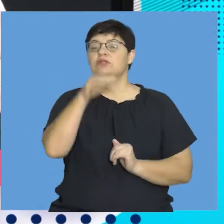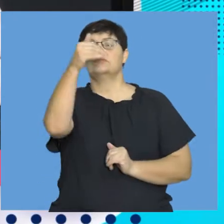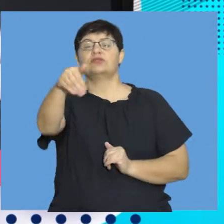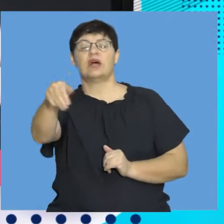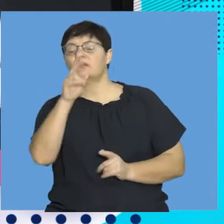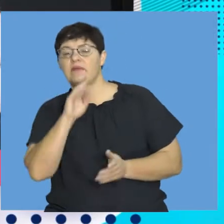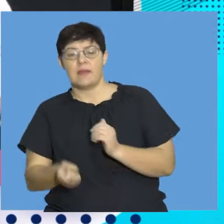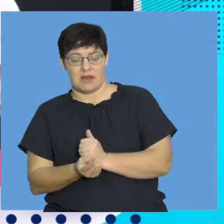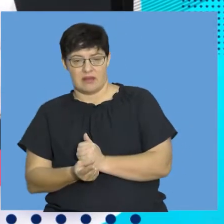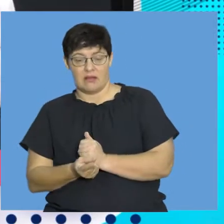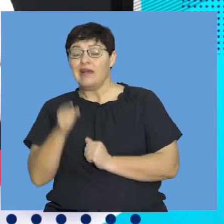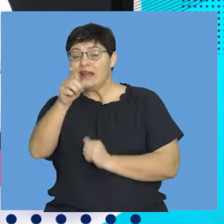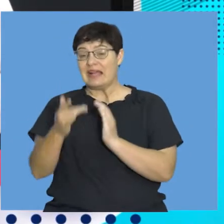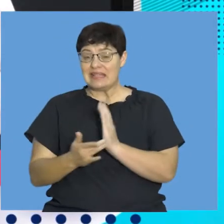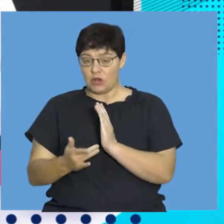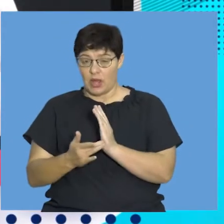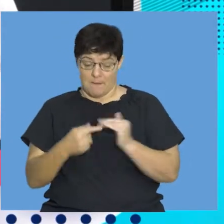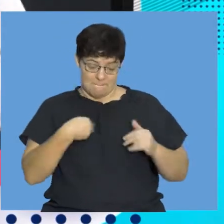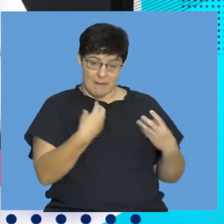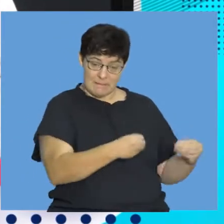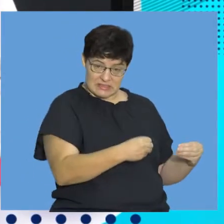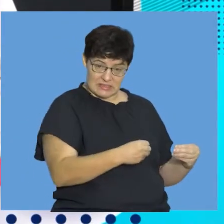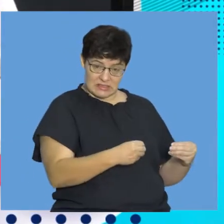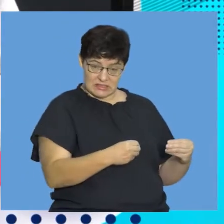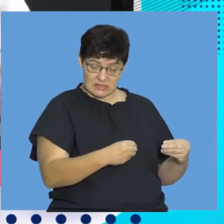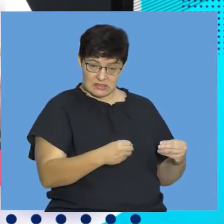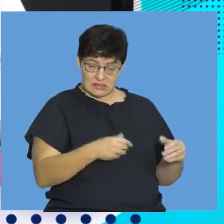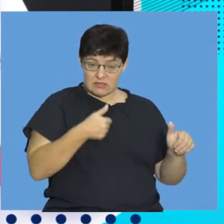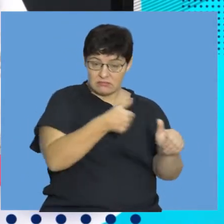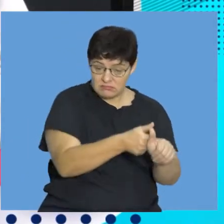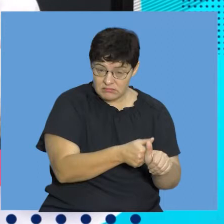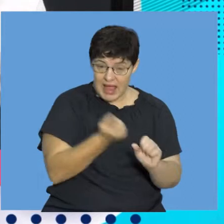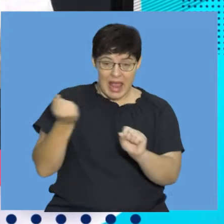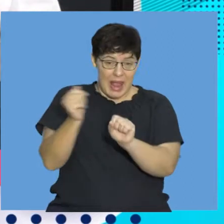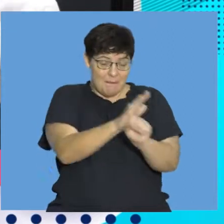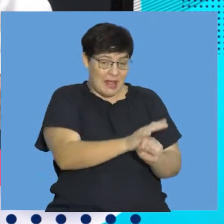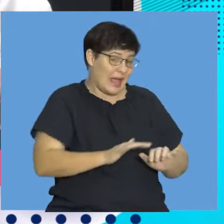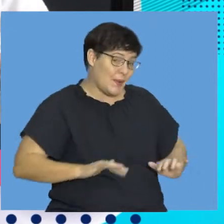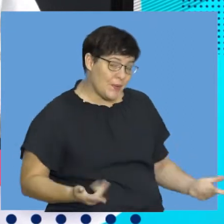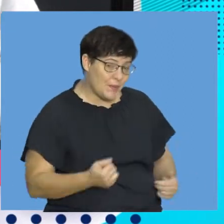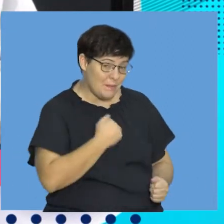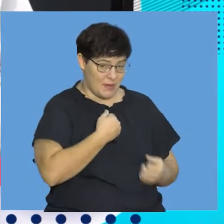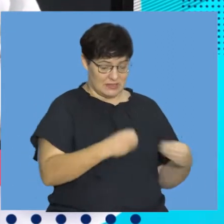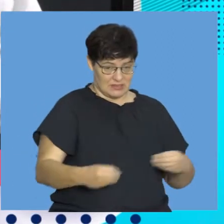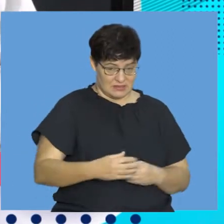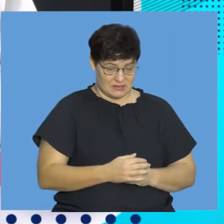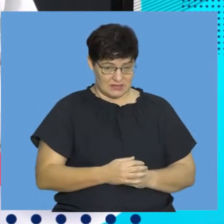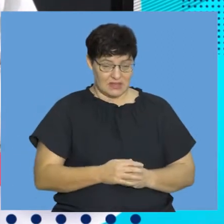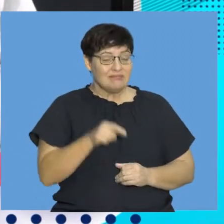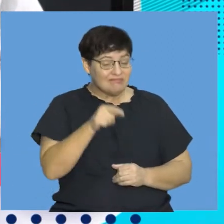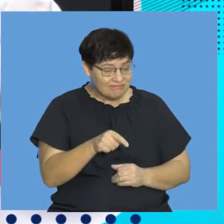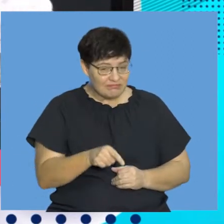is that going to impact on my business? All of this would impact on the decisions that you are going to